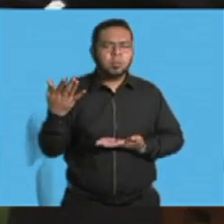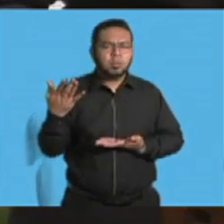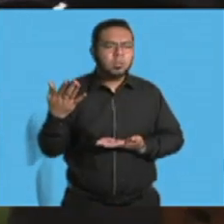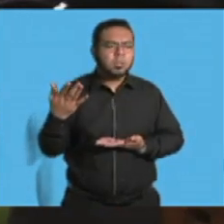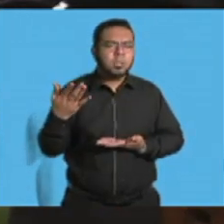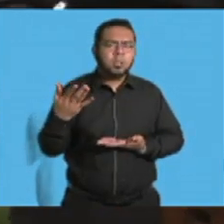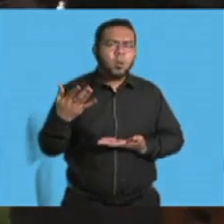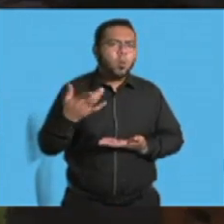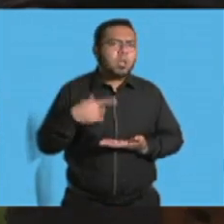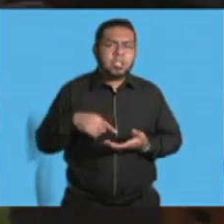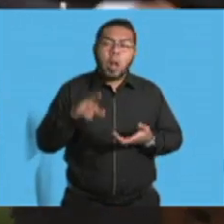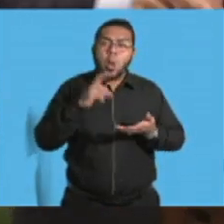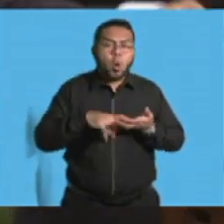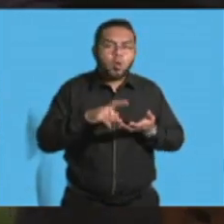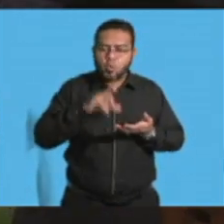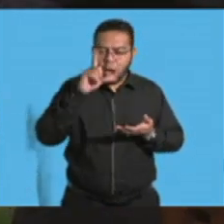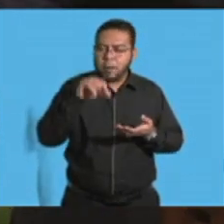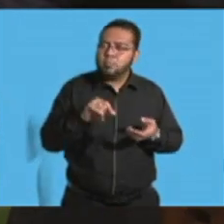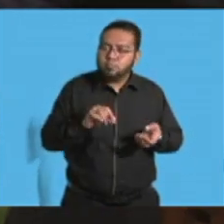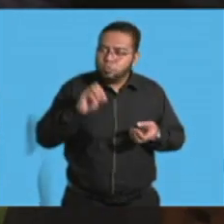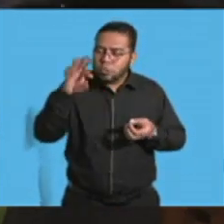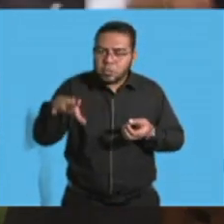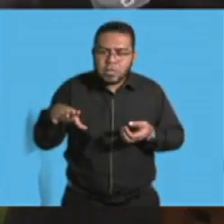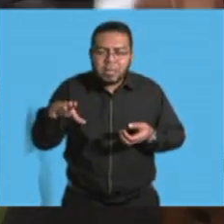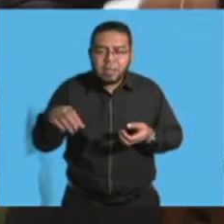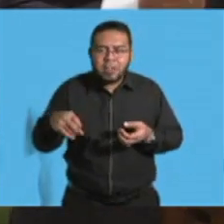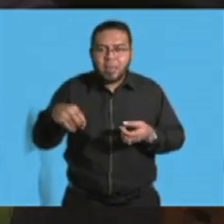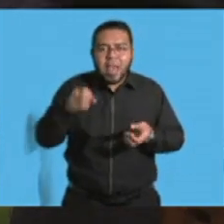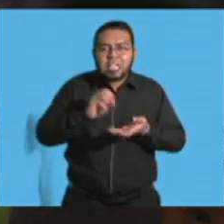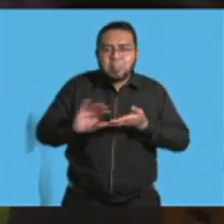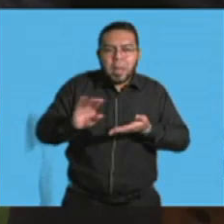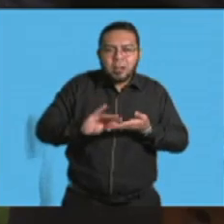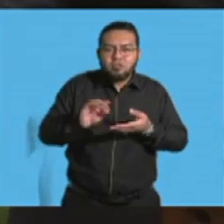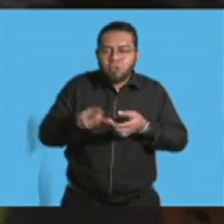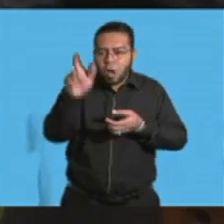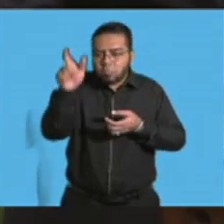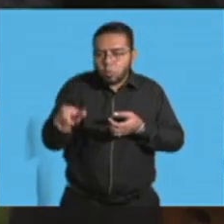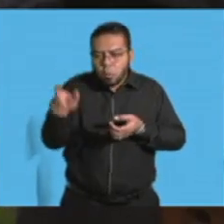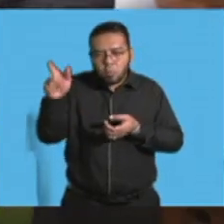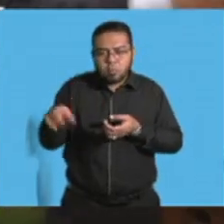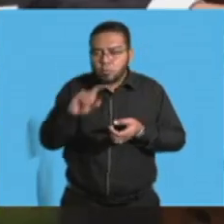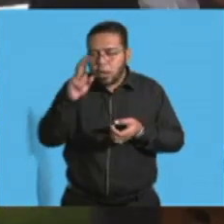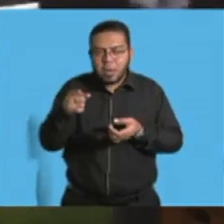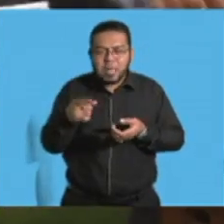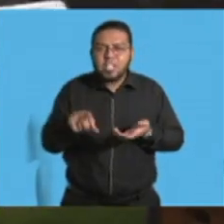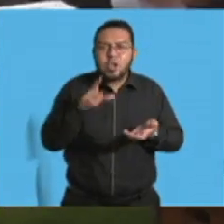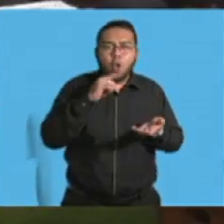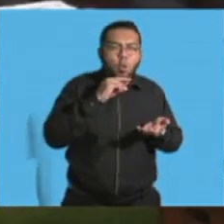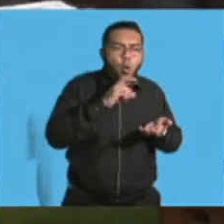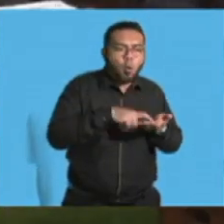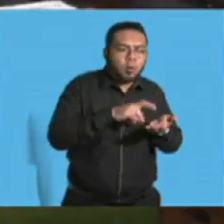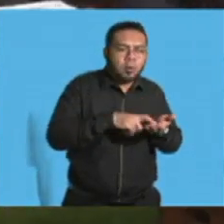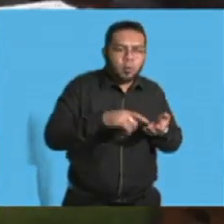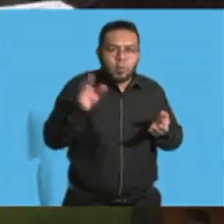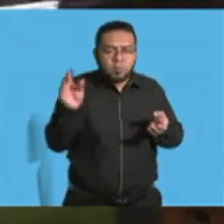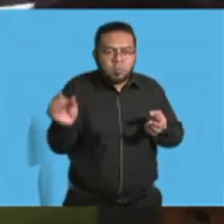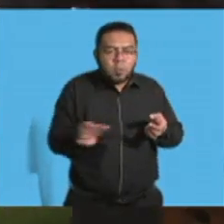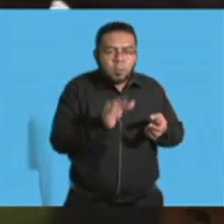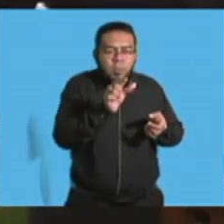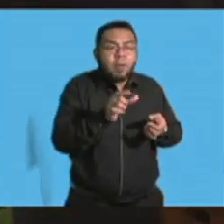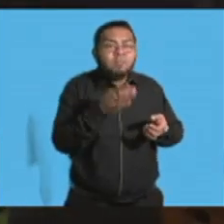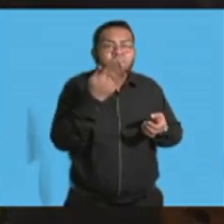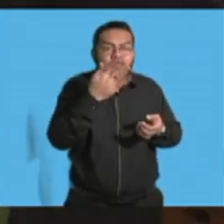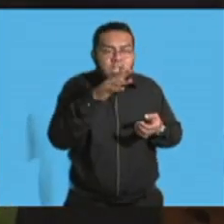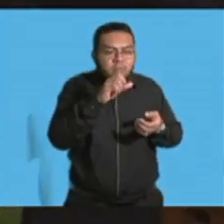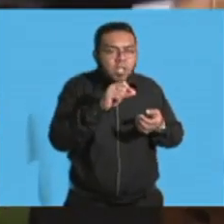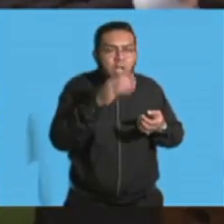aren't put in expenditure heads. It's a loan. So, it's put in Head 50. And Head 50,